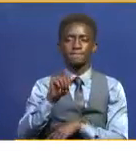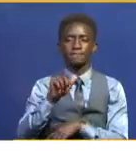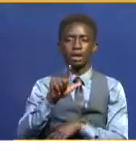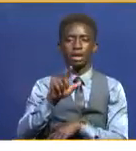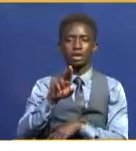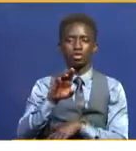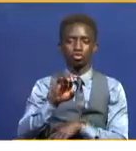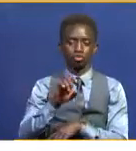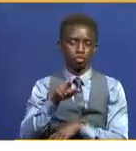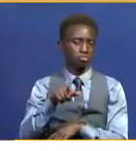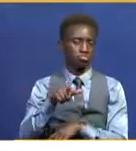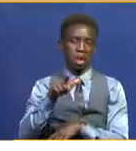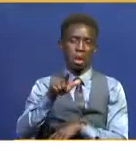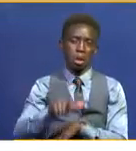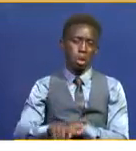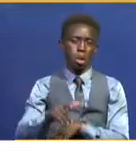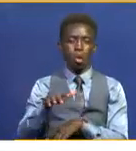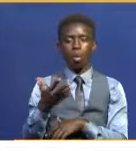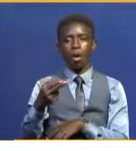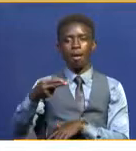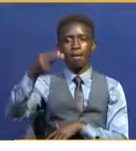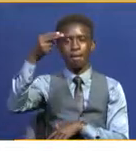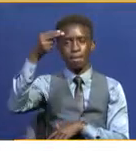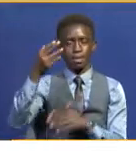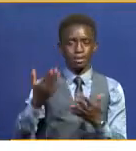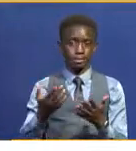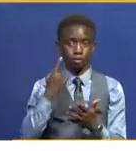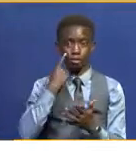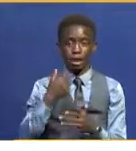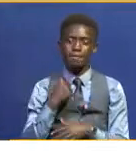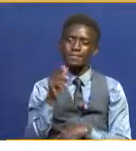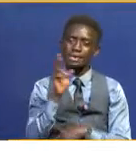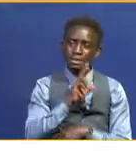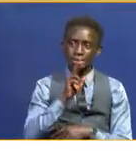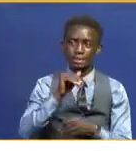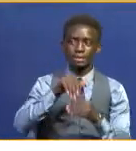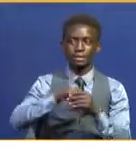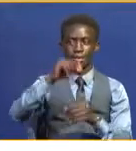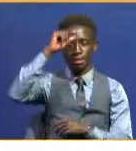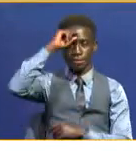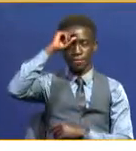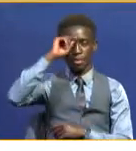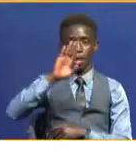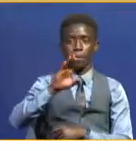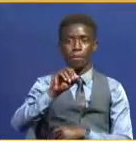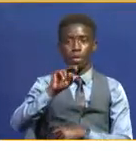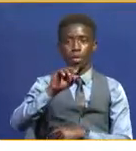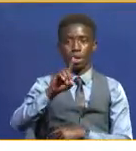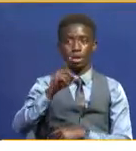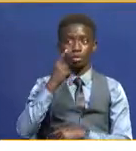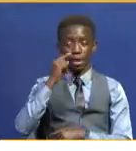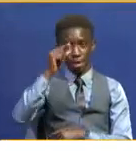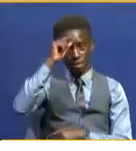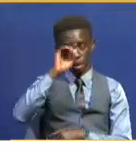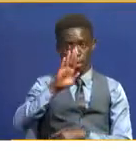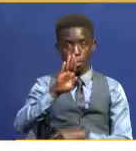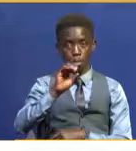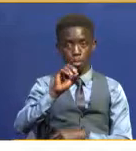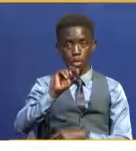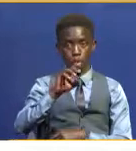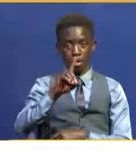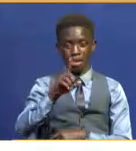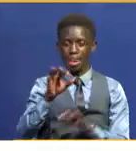see there's an element of risk in government bonds. And in essence, government bonds are long-term kind